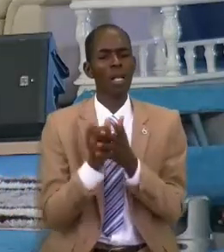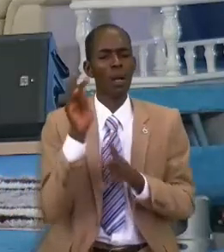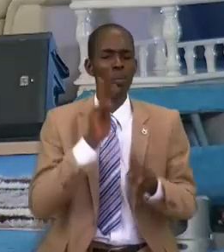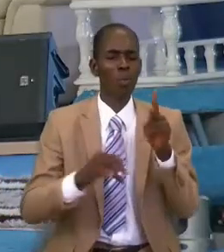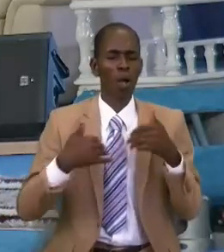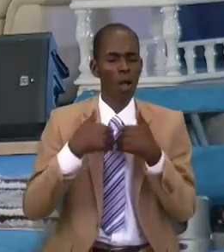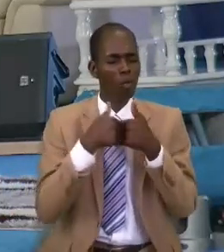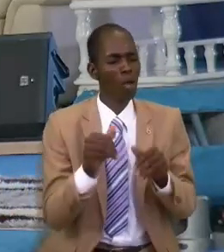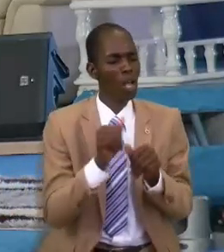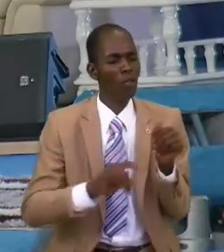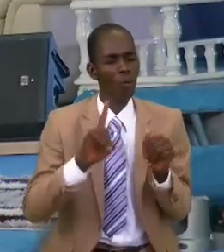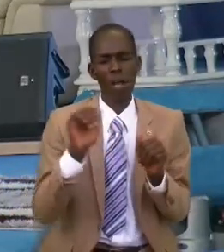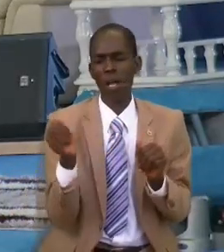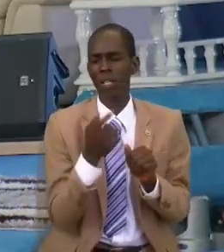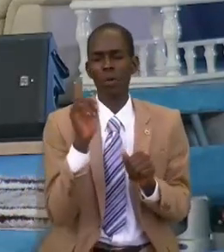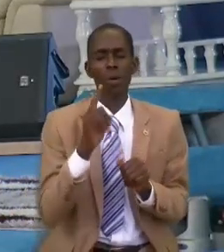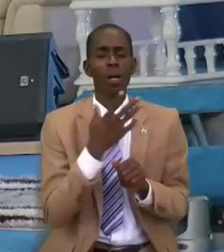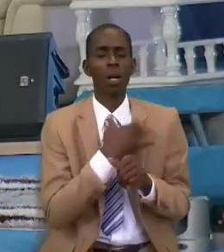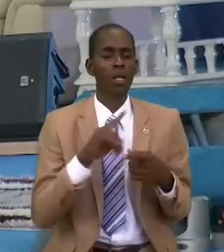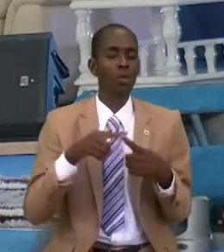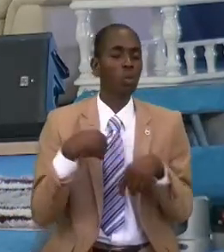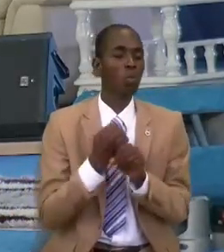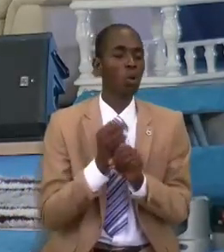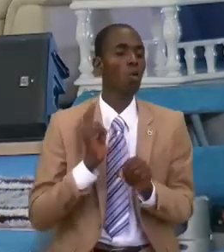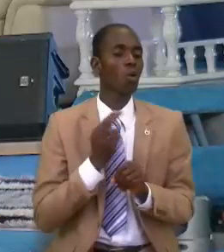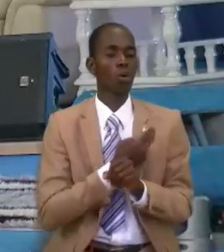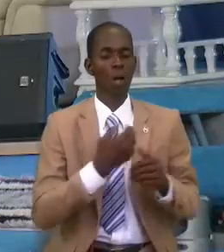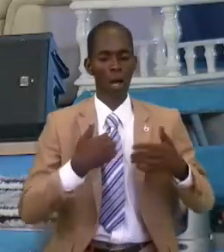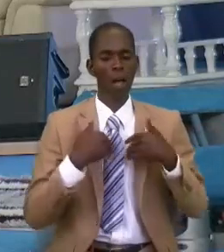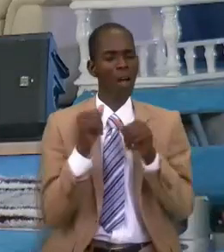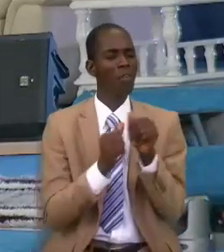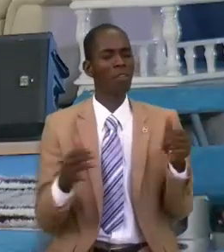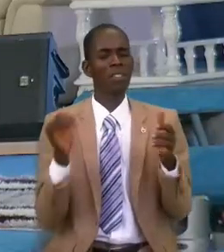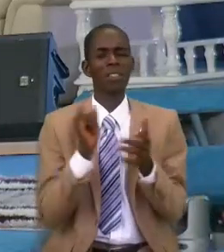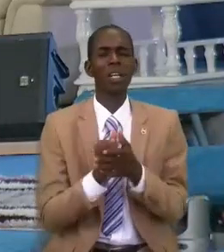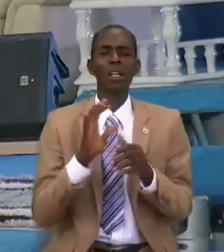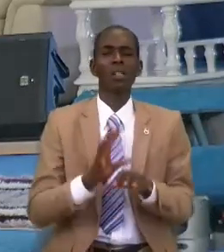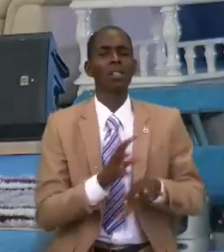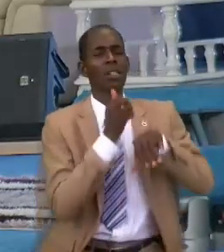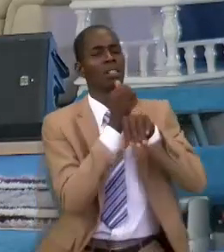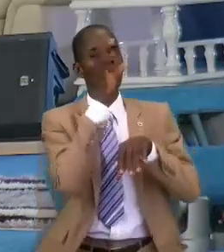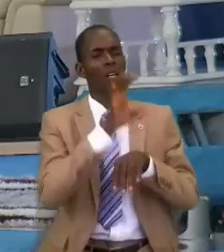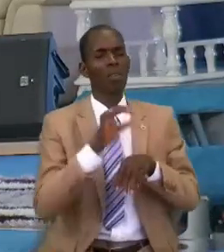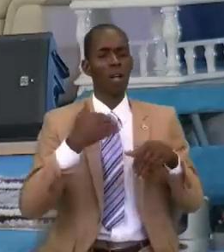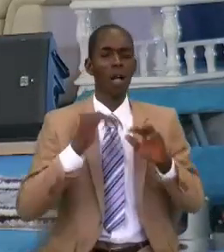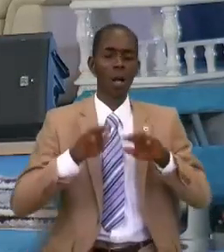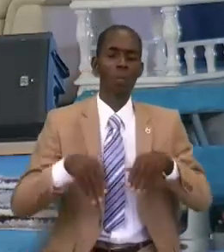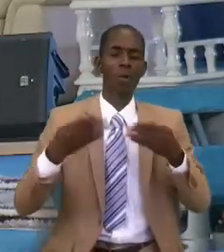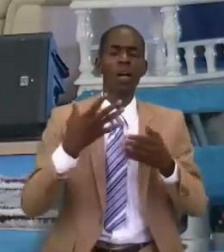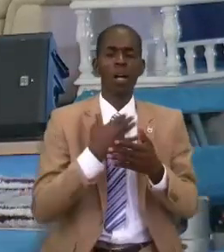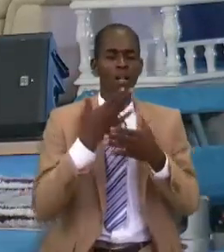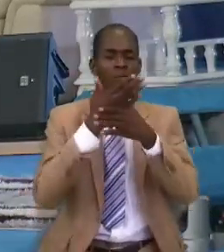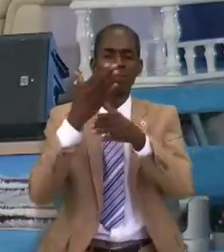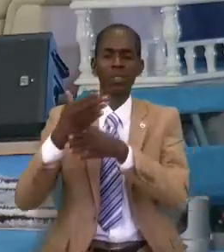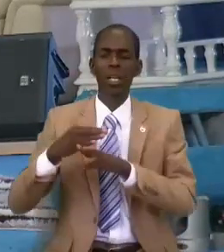have everything that Calvary has provided, and then share that and give that to other people. That power, Holy